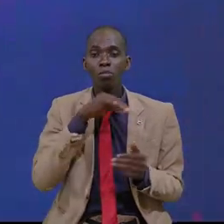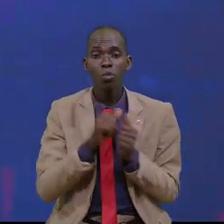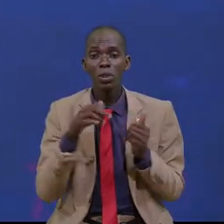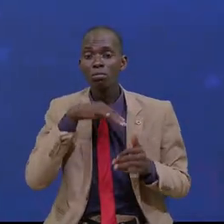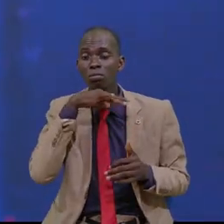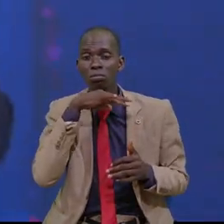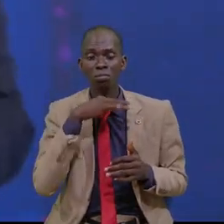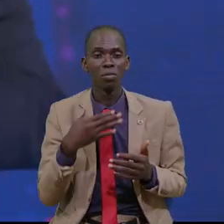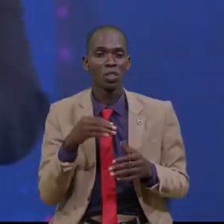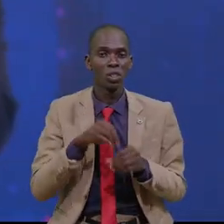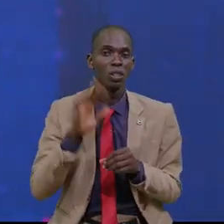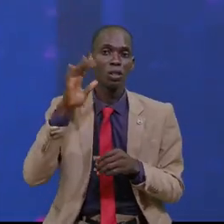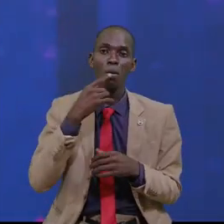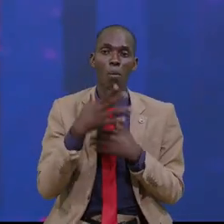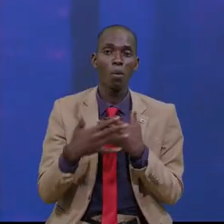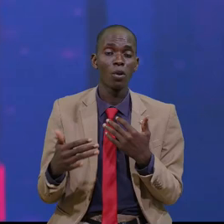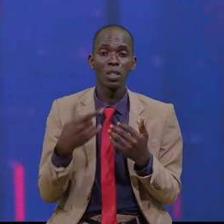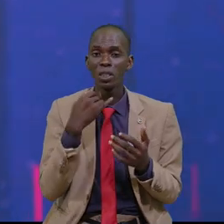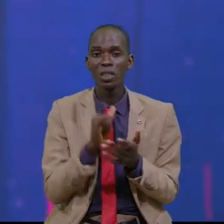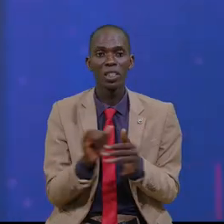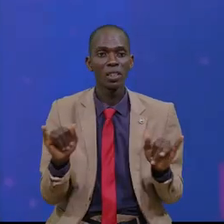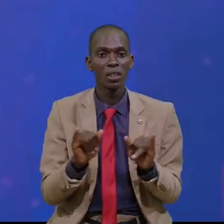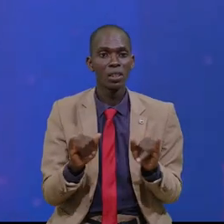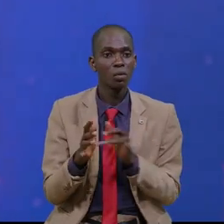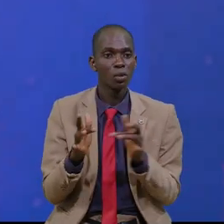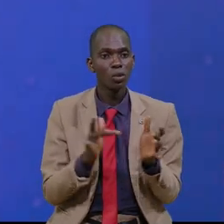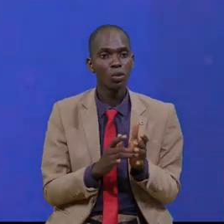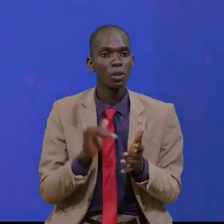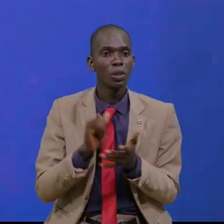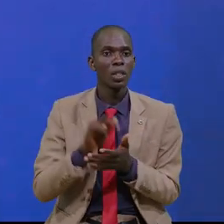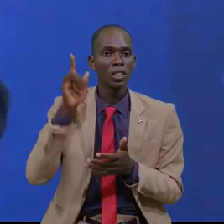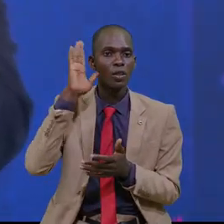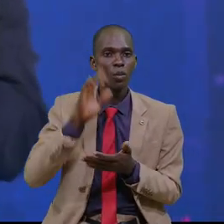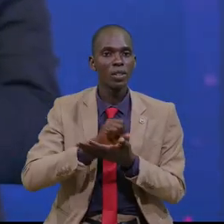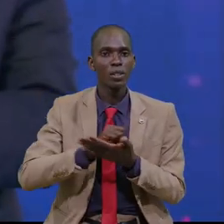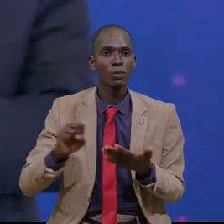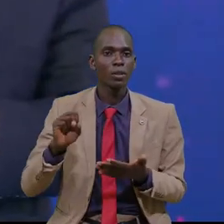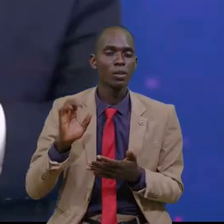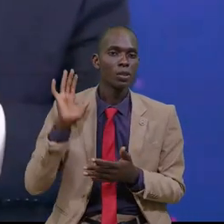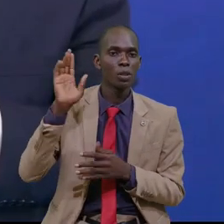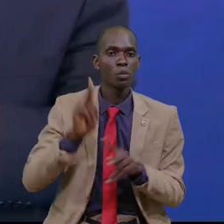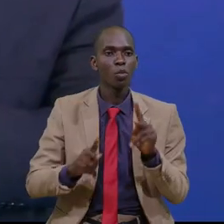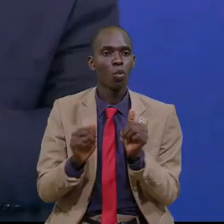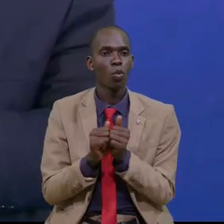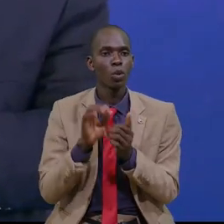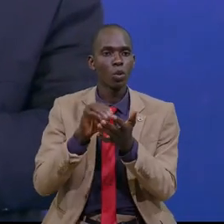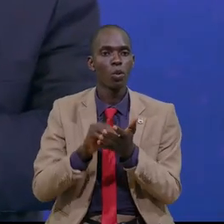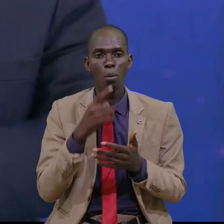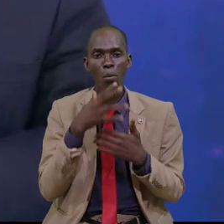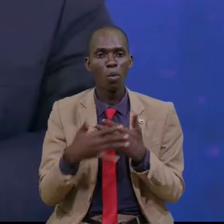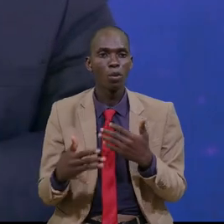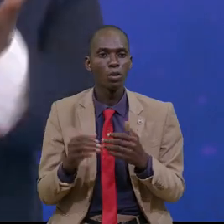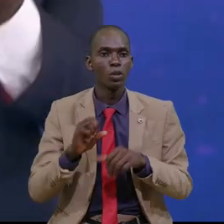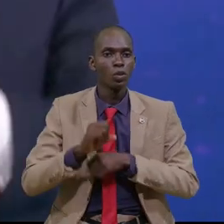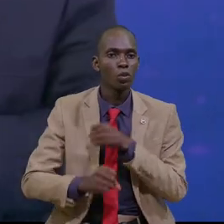Jesus also, that he might sanctify the people with his own blood, suffered without